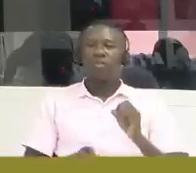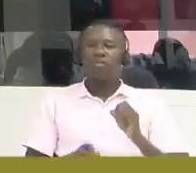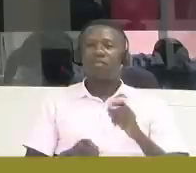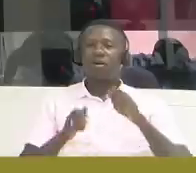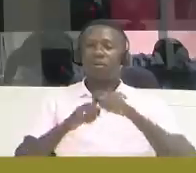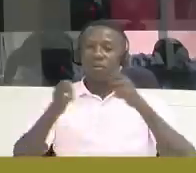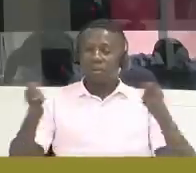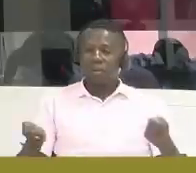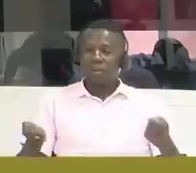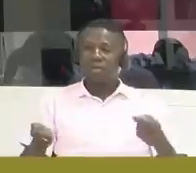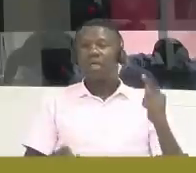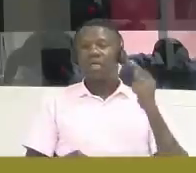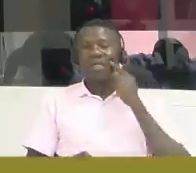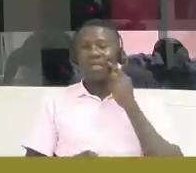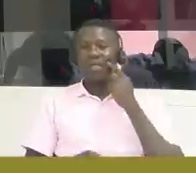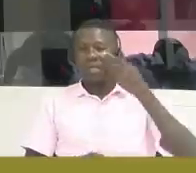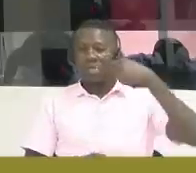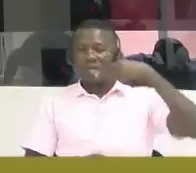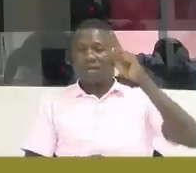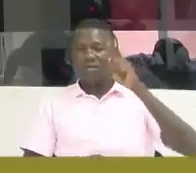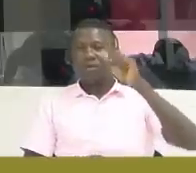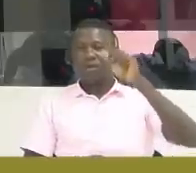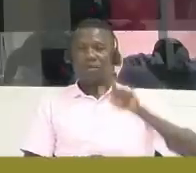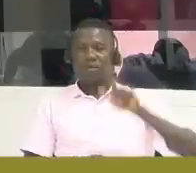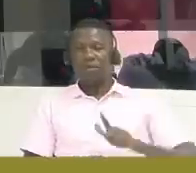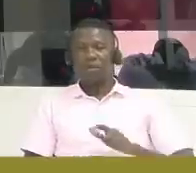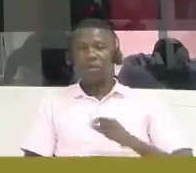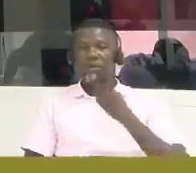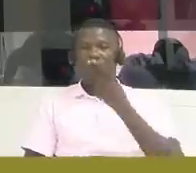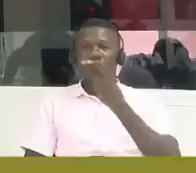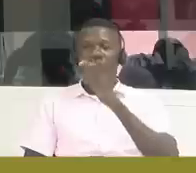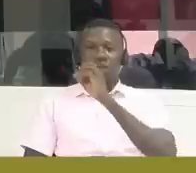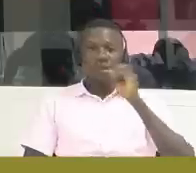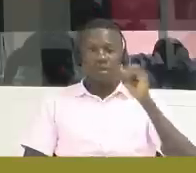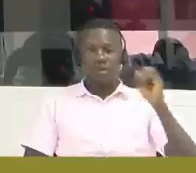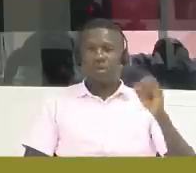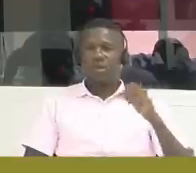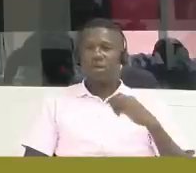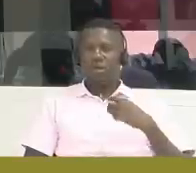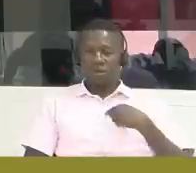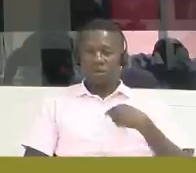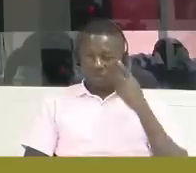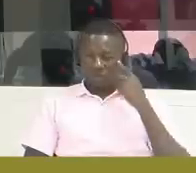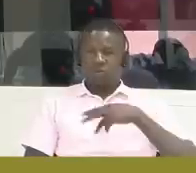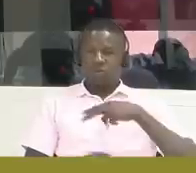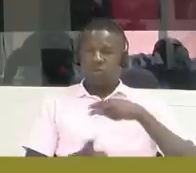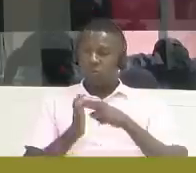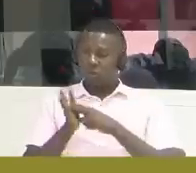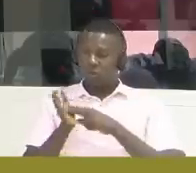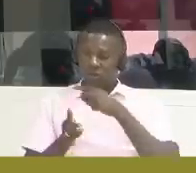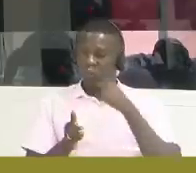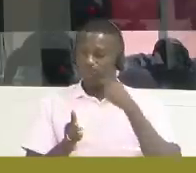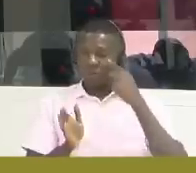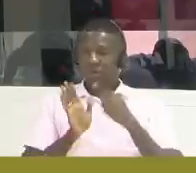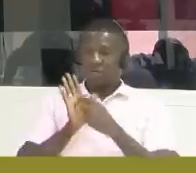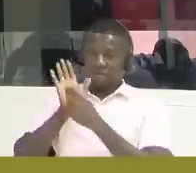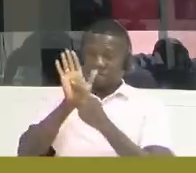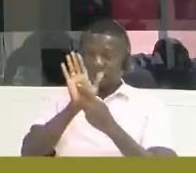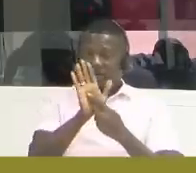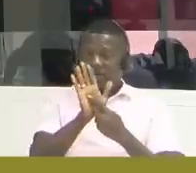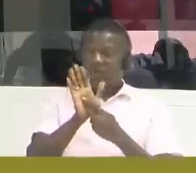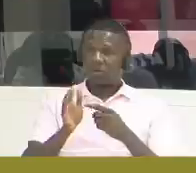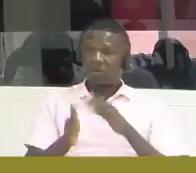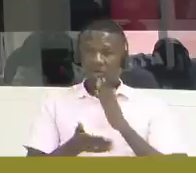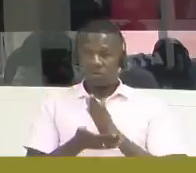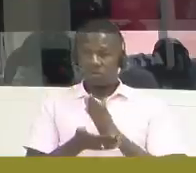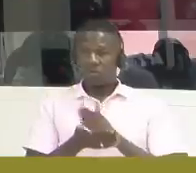April 2000. I just need you to identify whether this is the article that you actually shared with me.